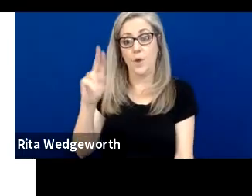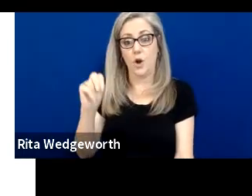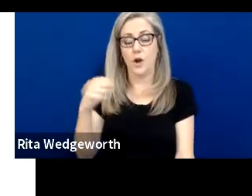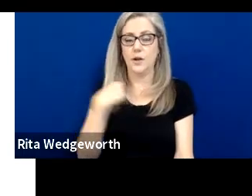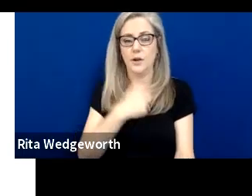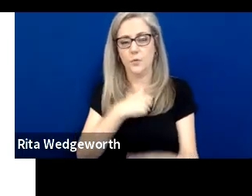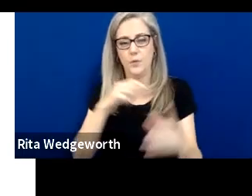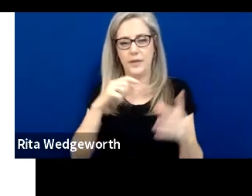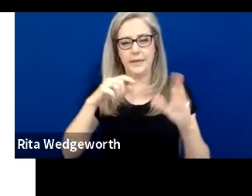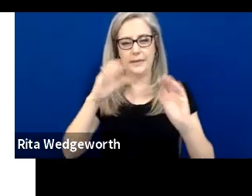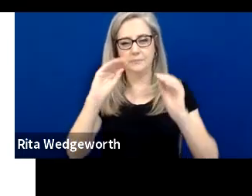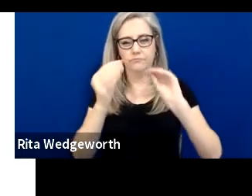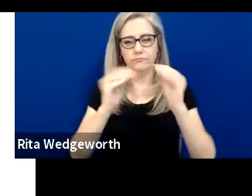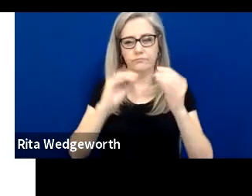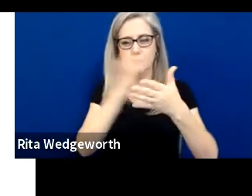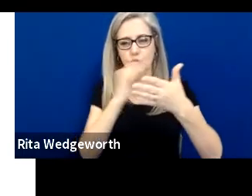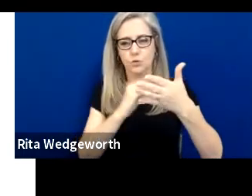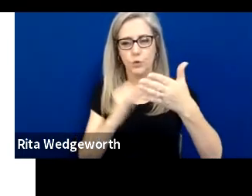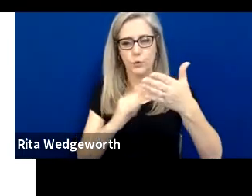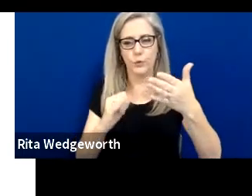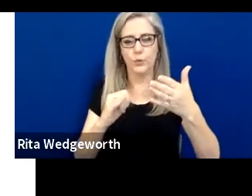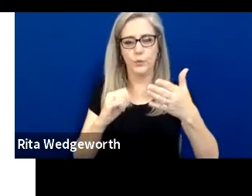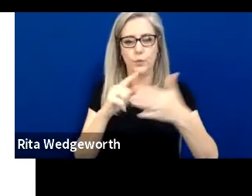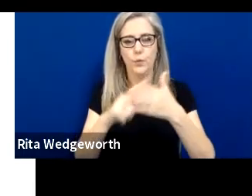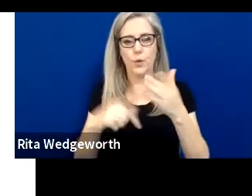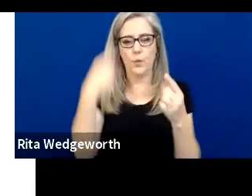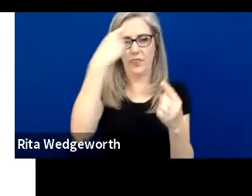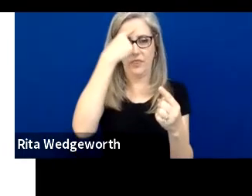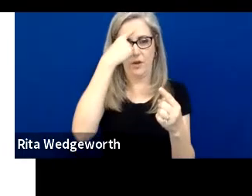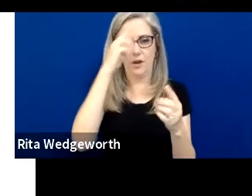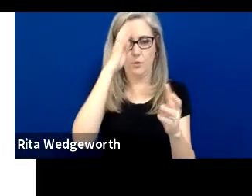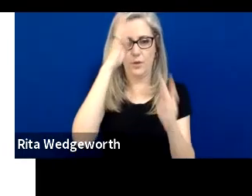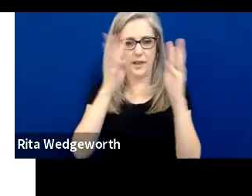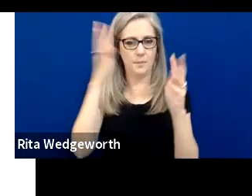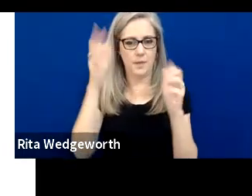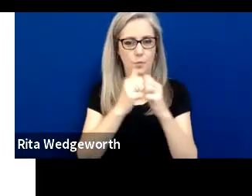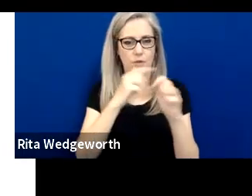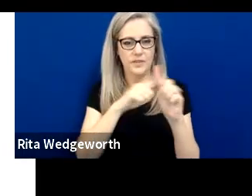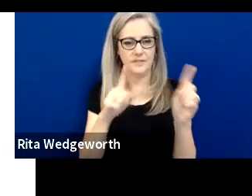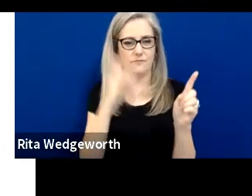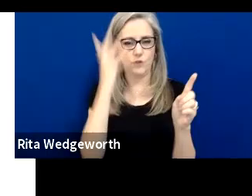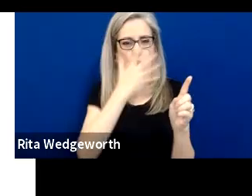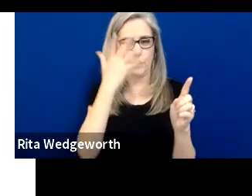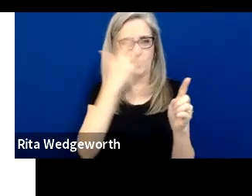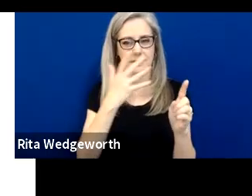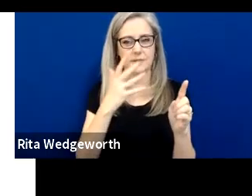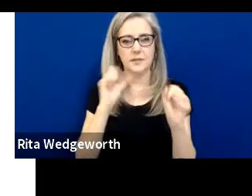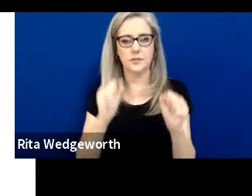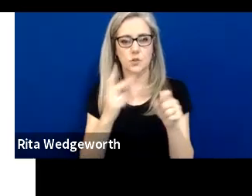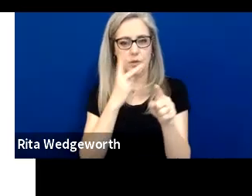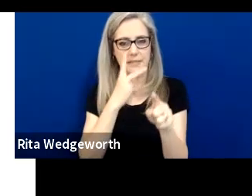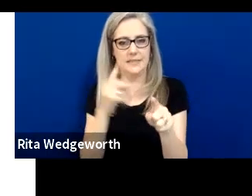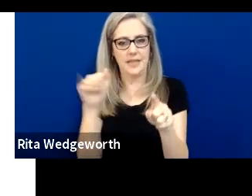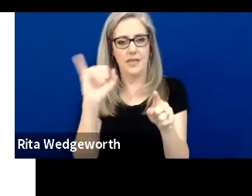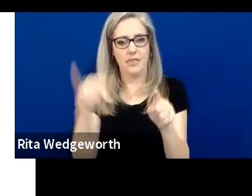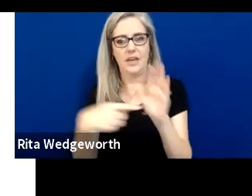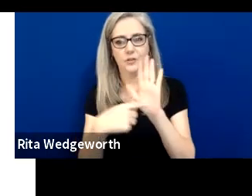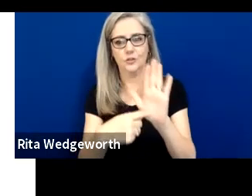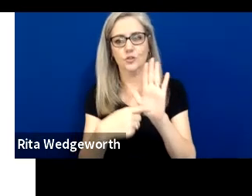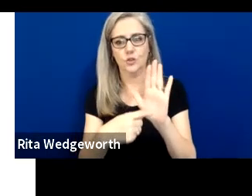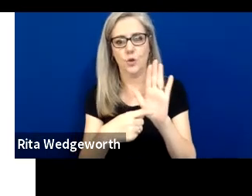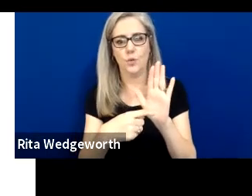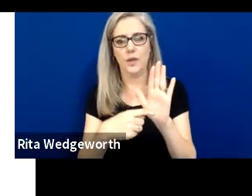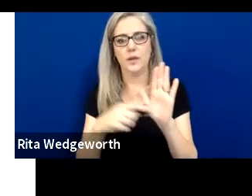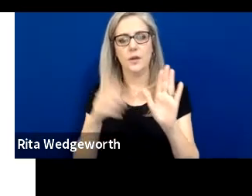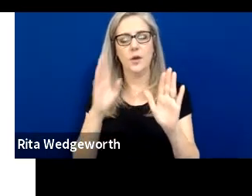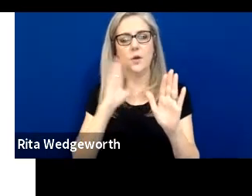be repurposed in some of the ways that we came up with. Yeah, and so looking at this is showing where we would cut